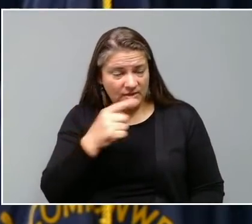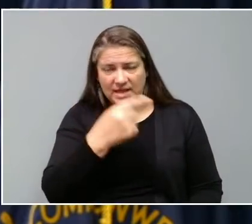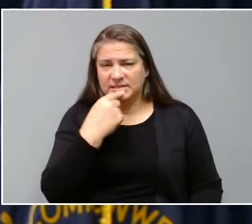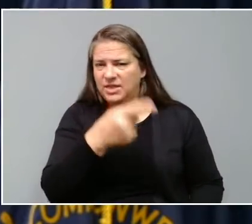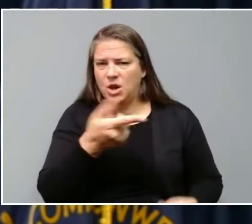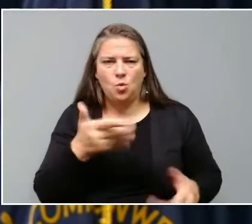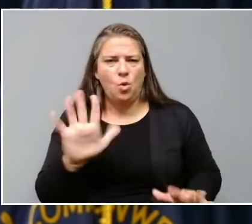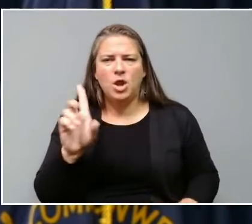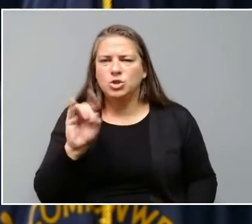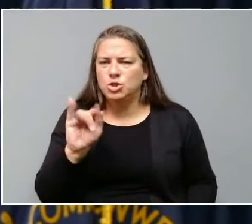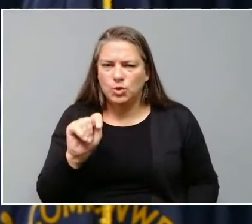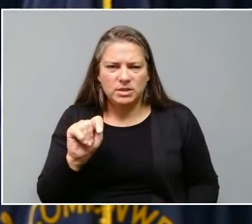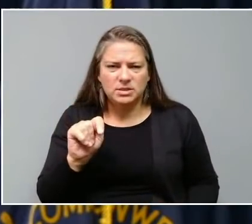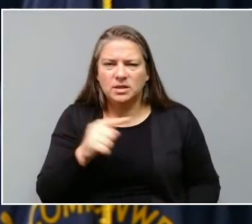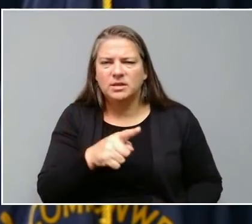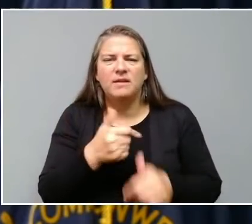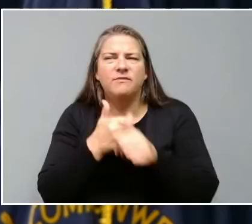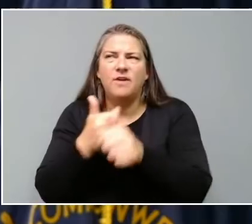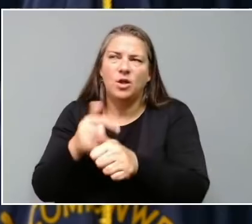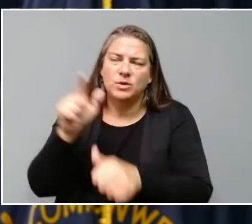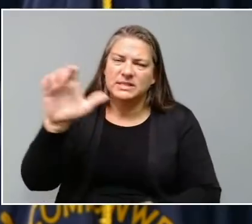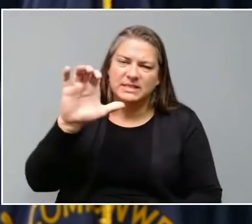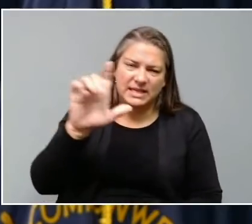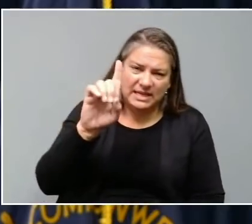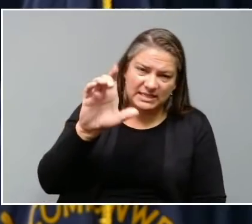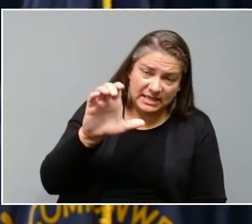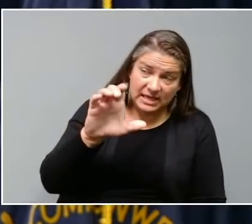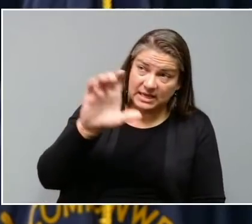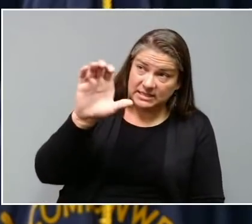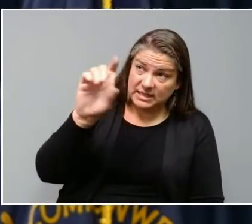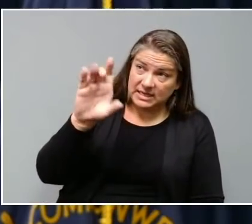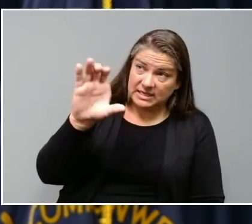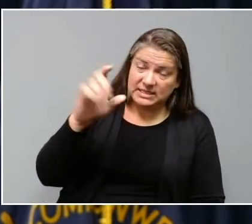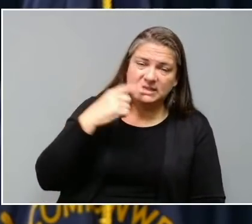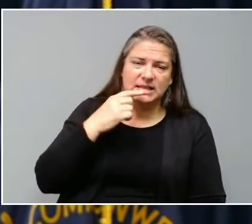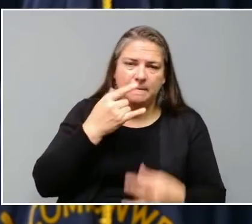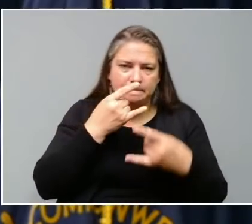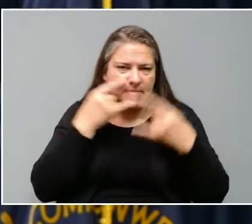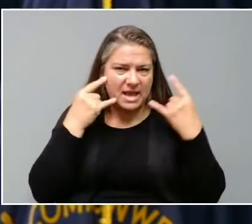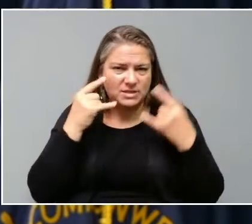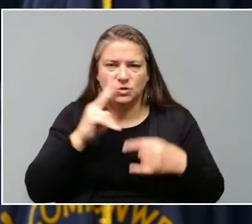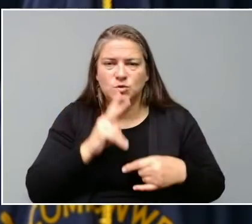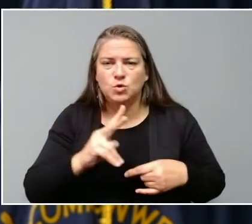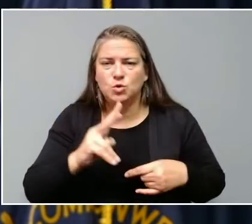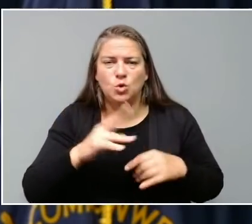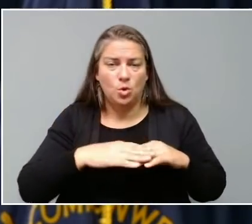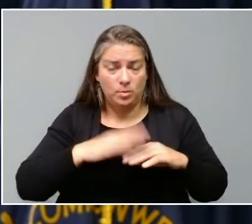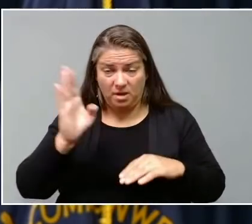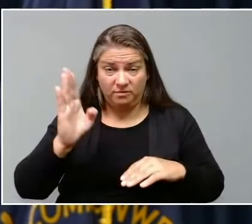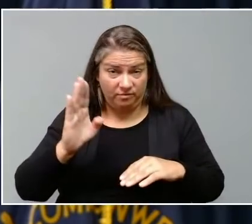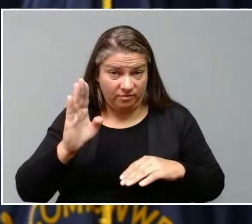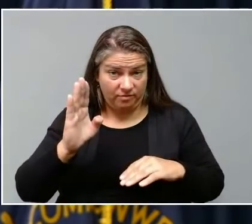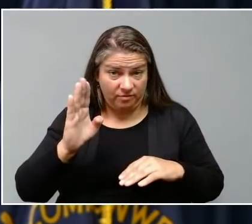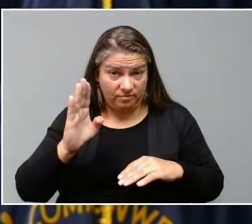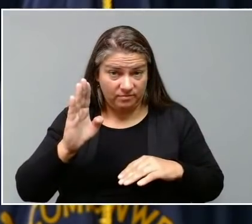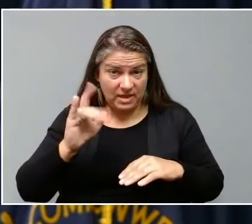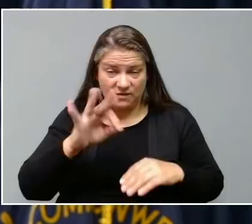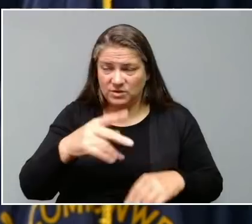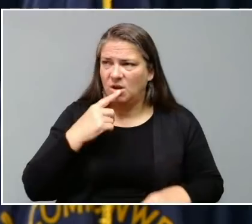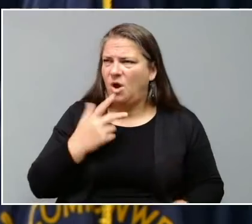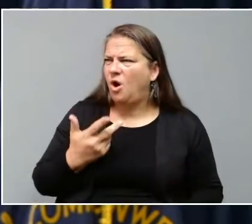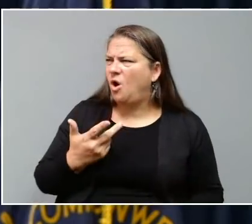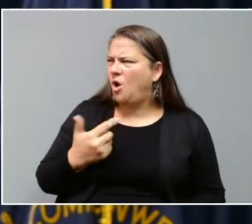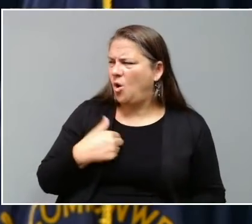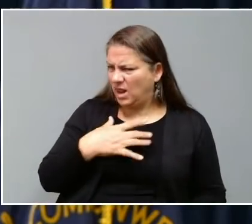they were going with the CDC. CDC says masking 2 and up. And so if in this instance you say, well, we like World Health Organization